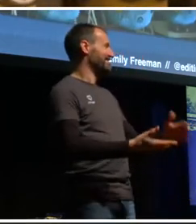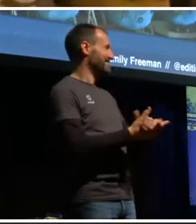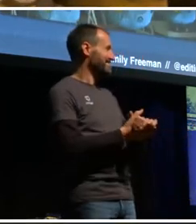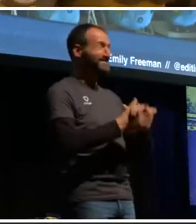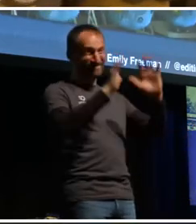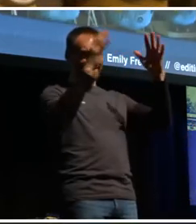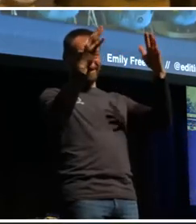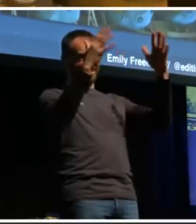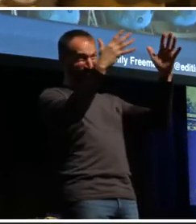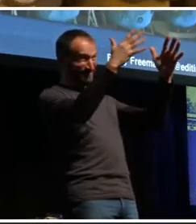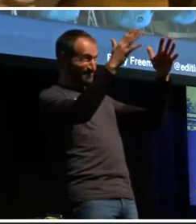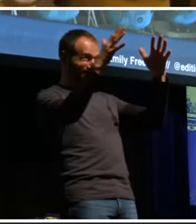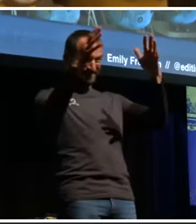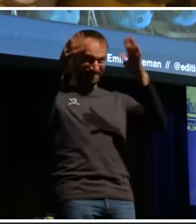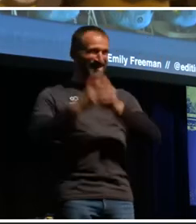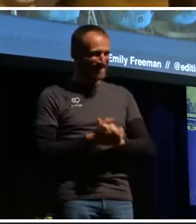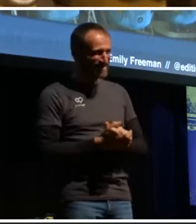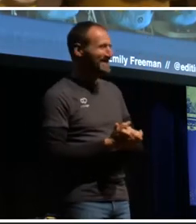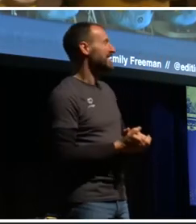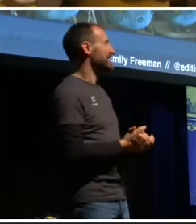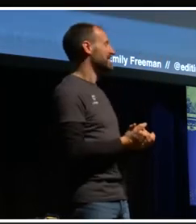Great job, guys.